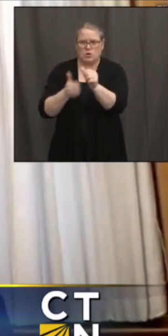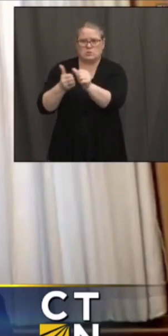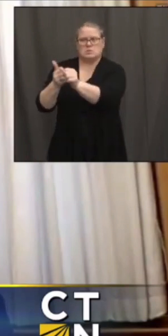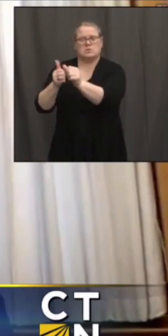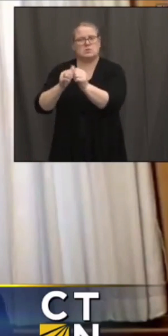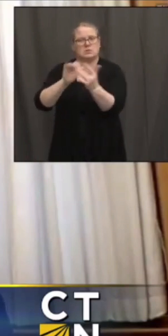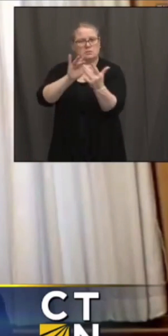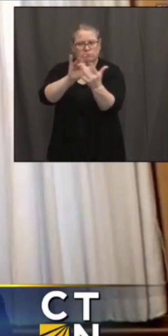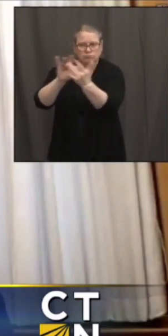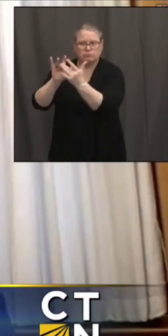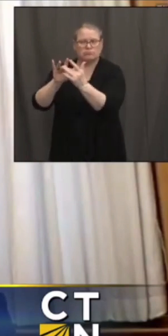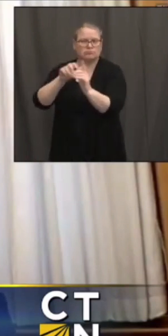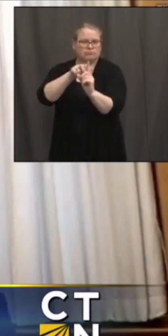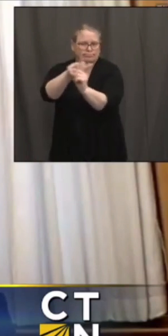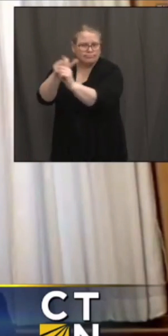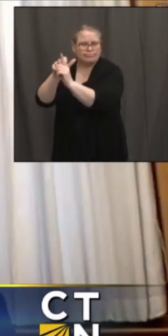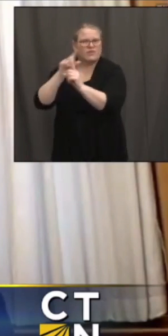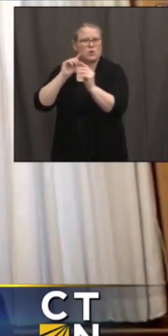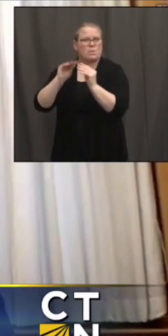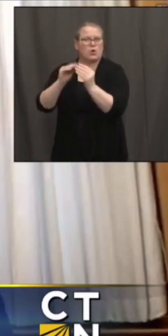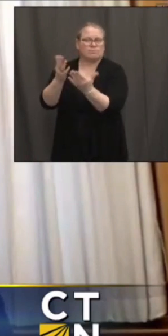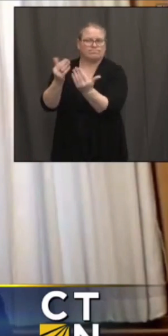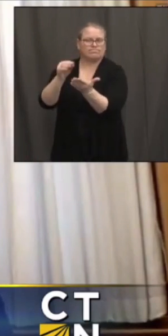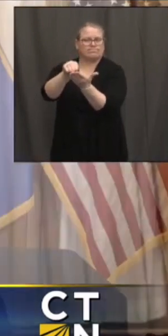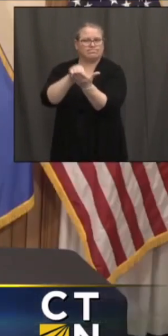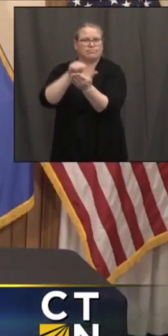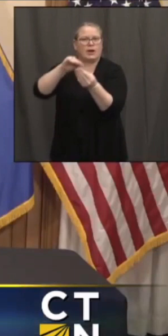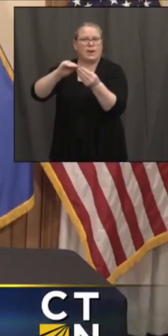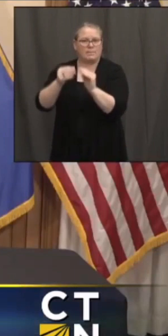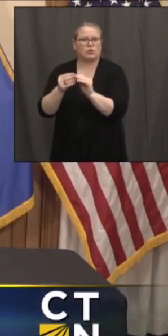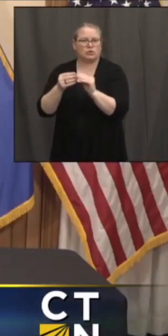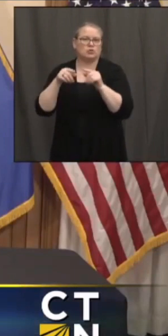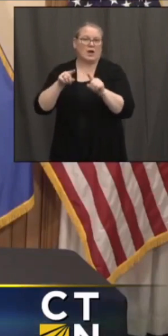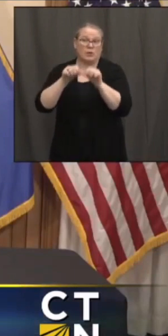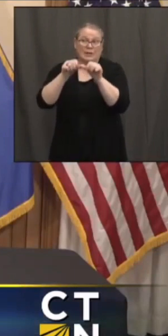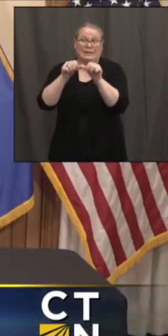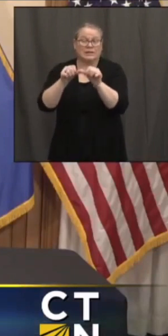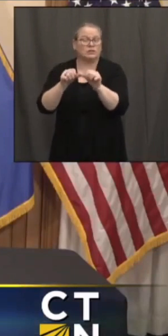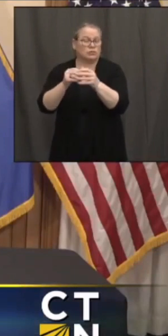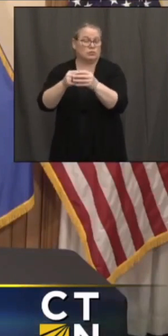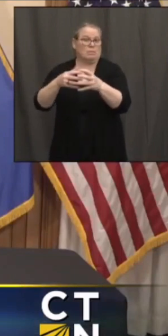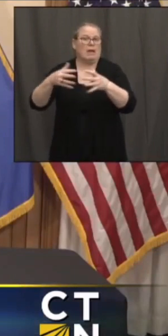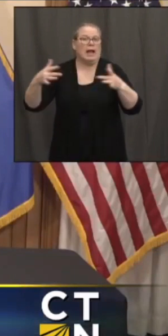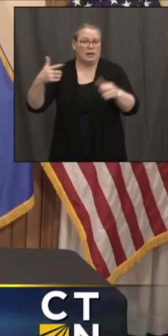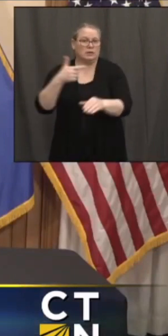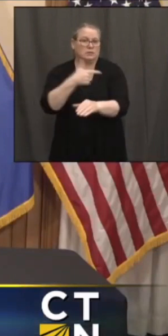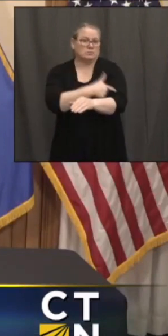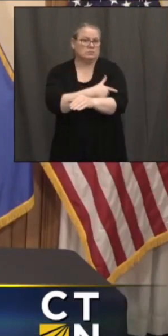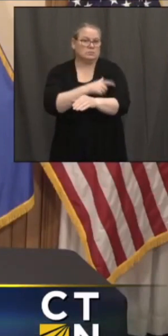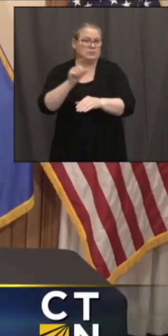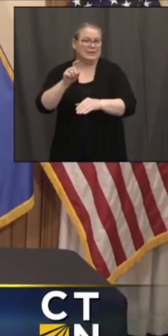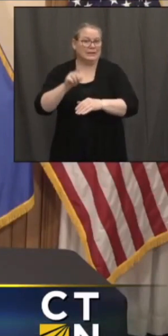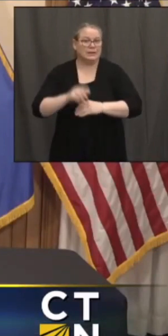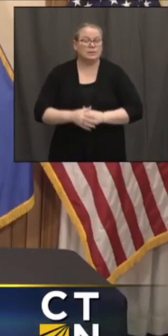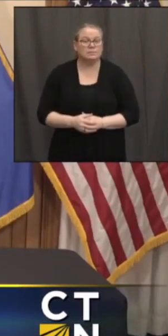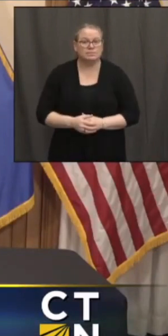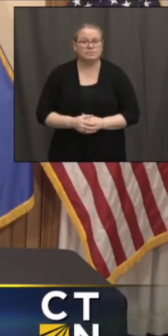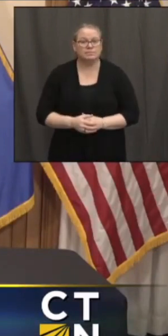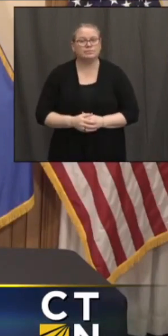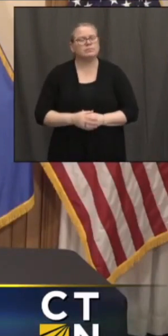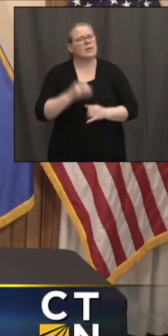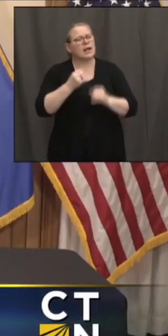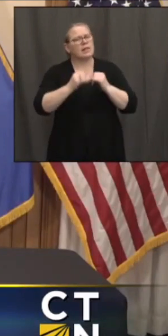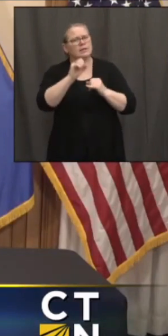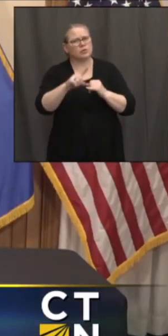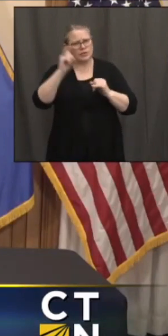we, work on scaling up the rest of the infrastructure. Okay, and last question for the governor. What should people expect on